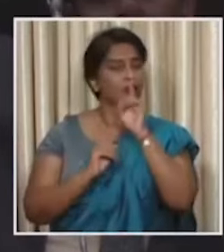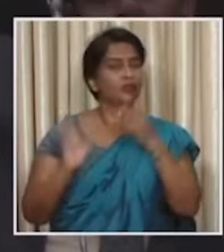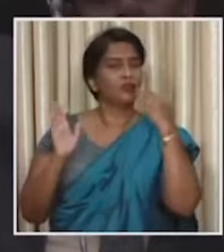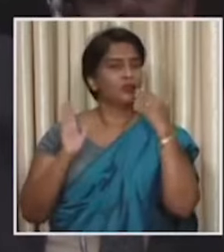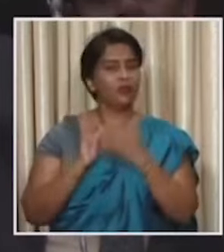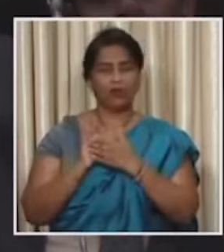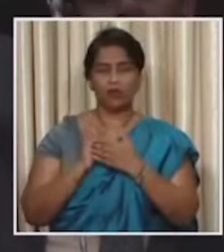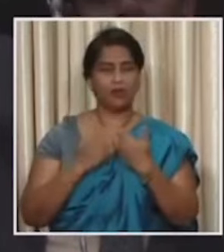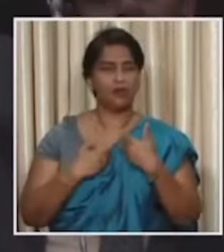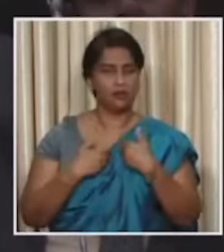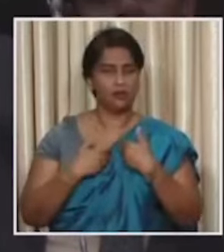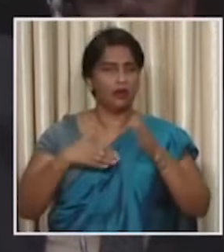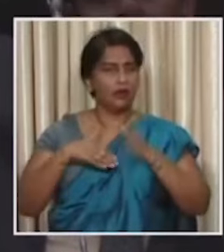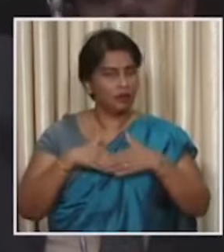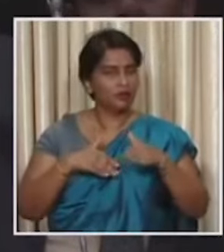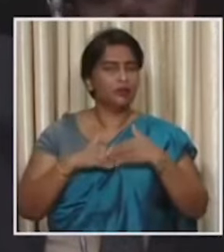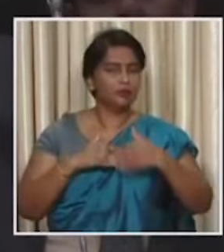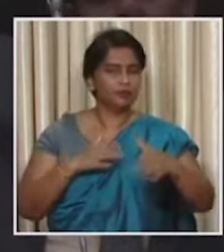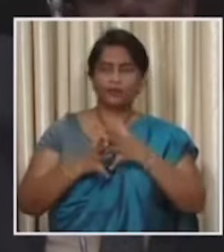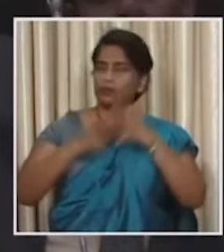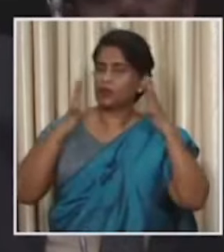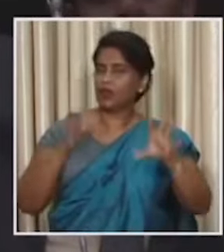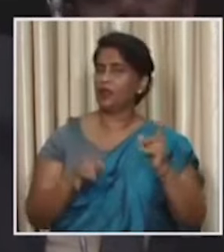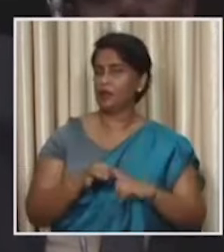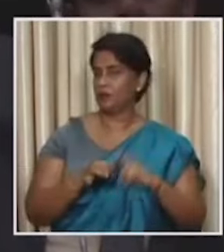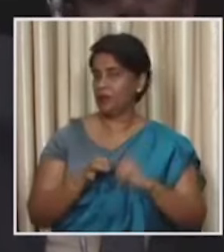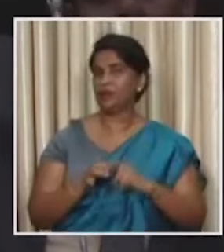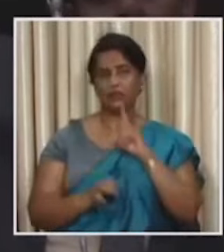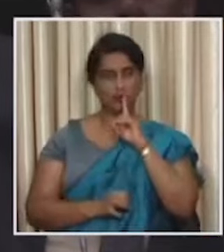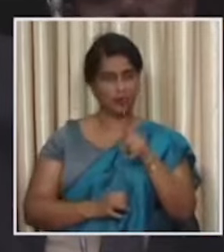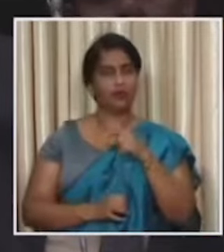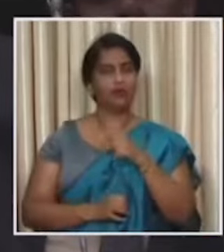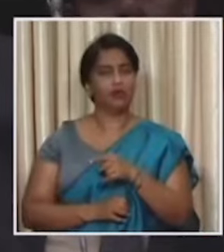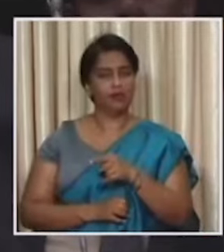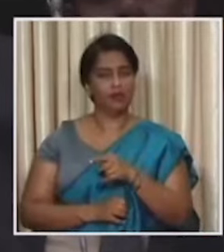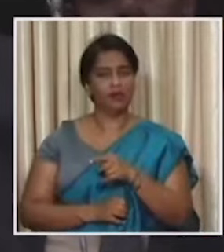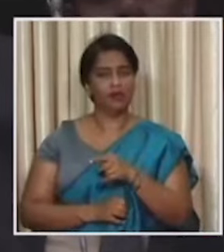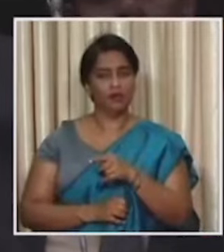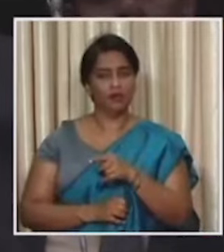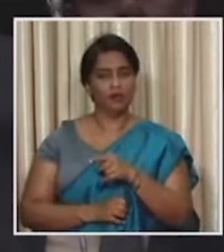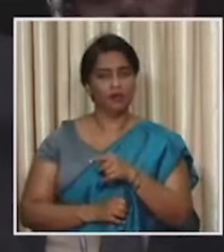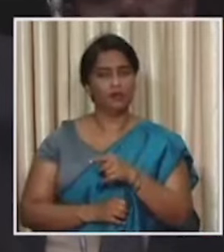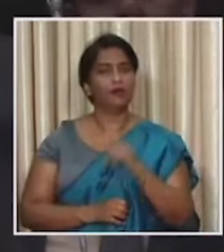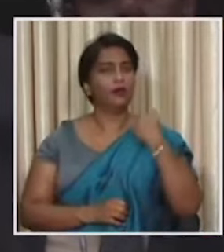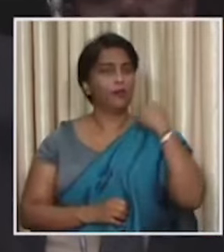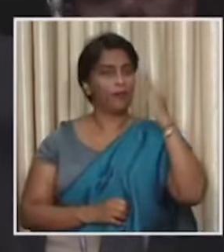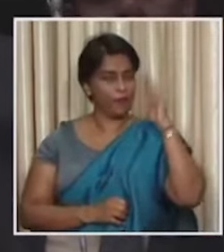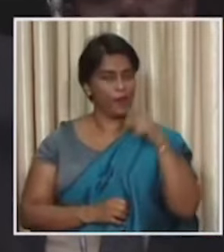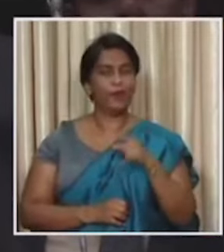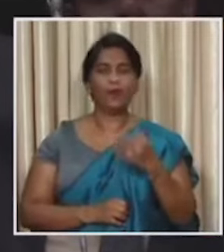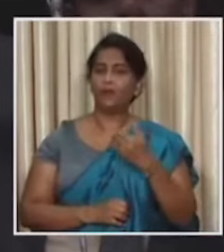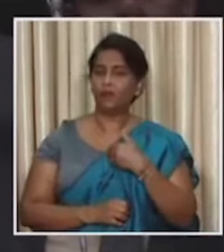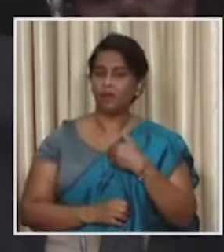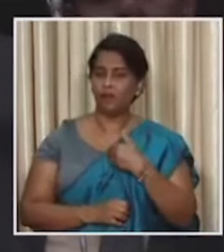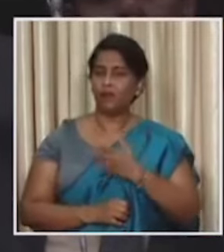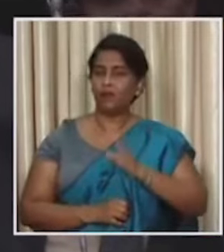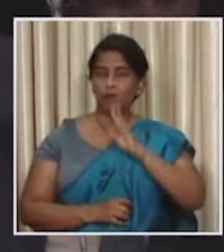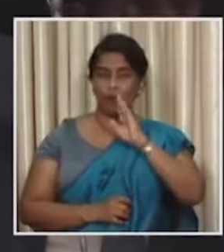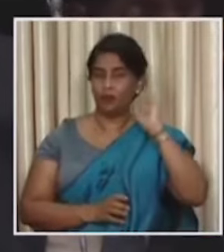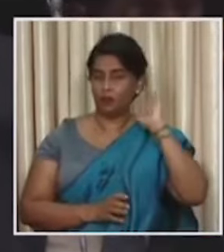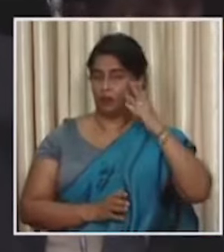faced for over 75 years, in being deliberately targeted in areas that we have historically habited, where our